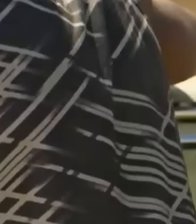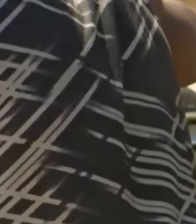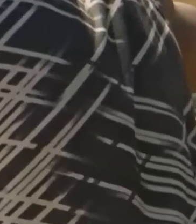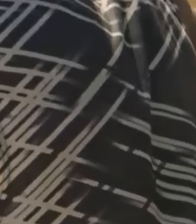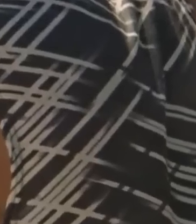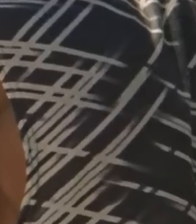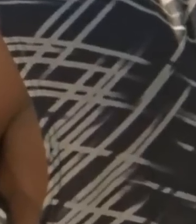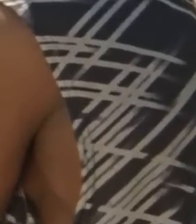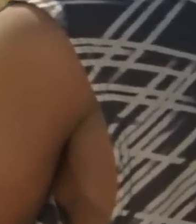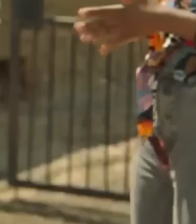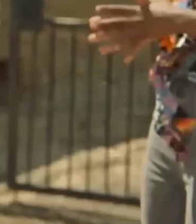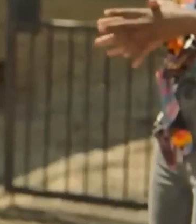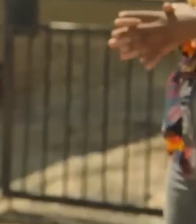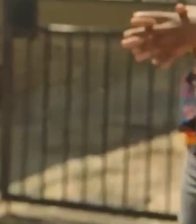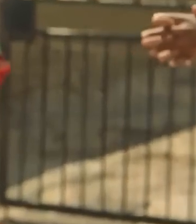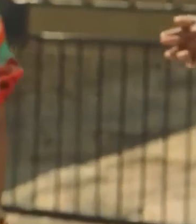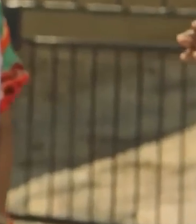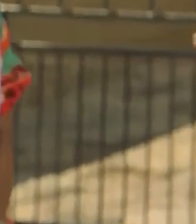Apethu.